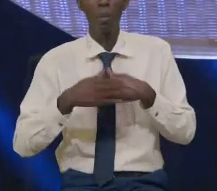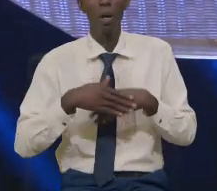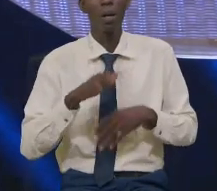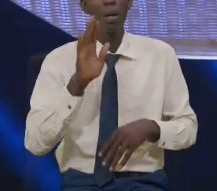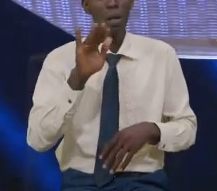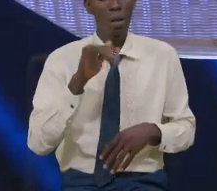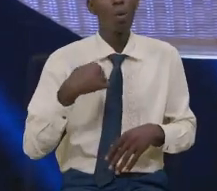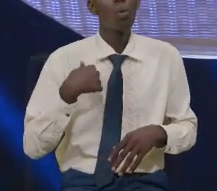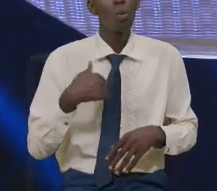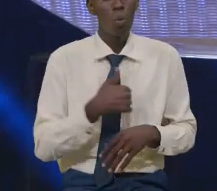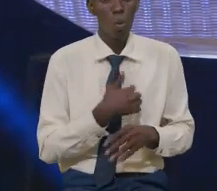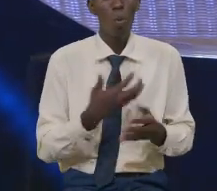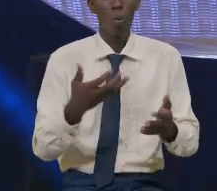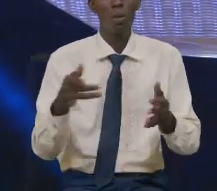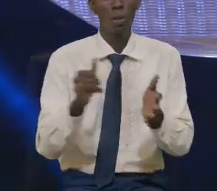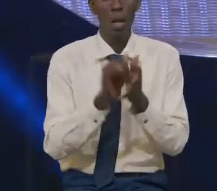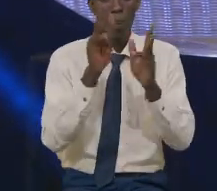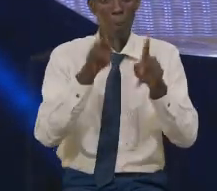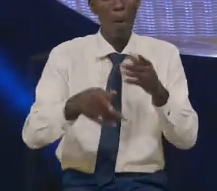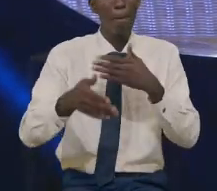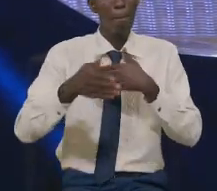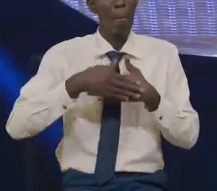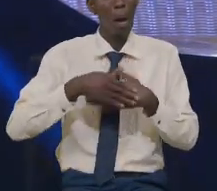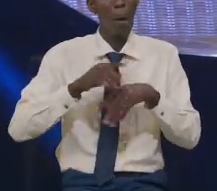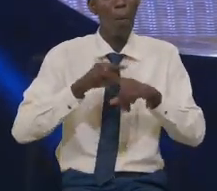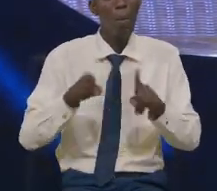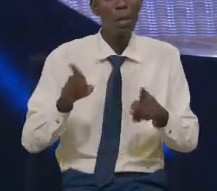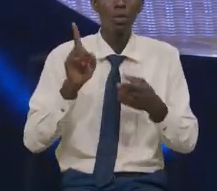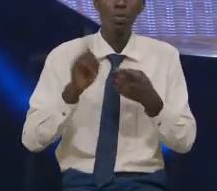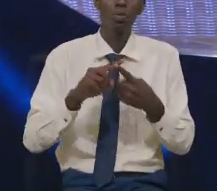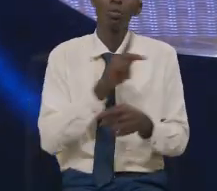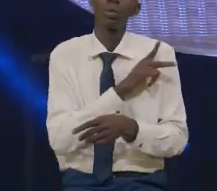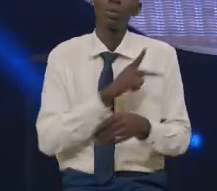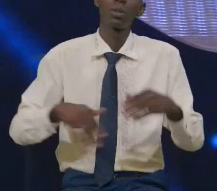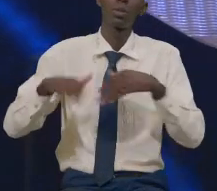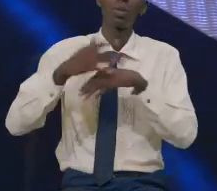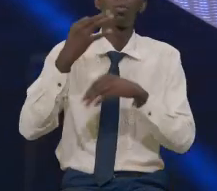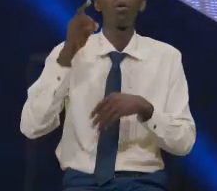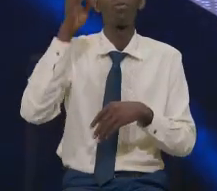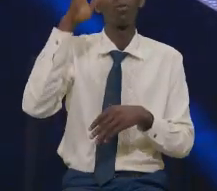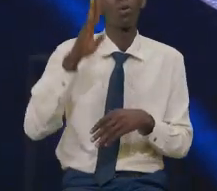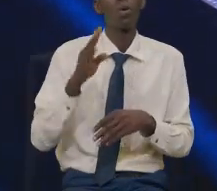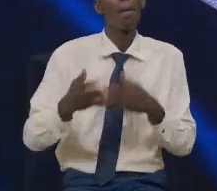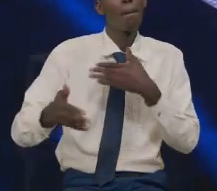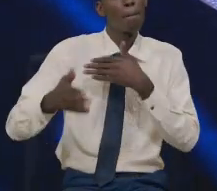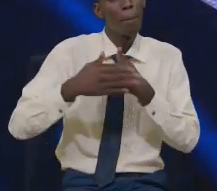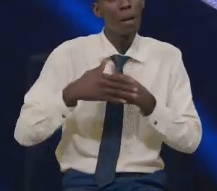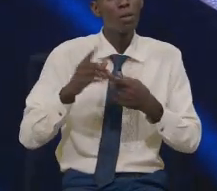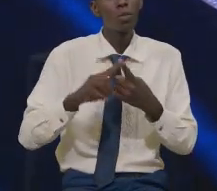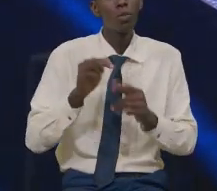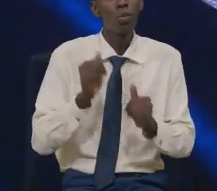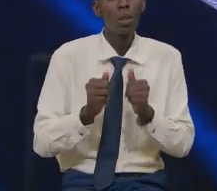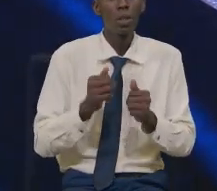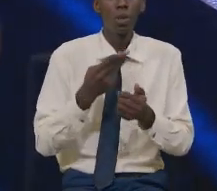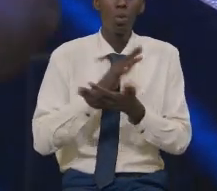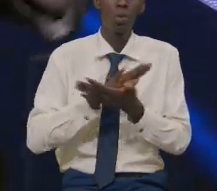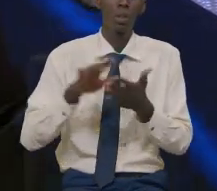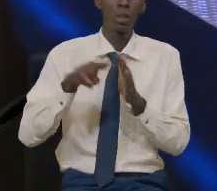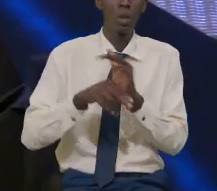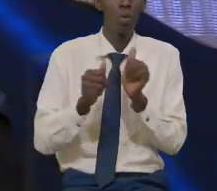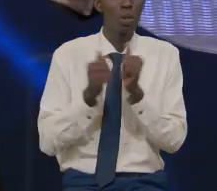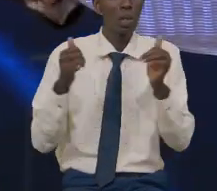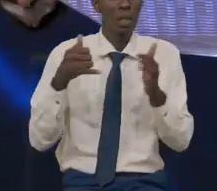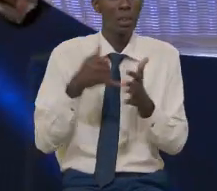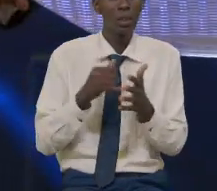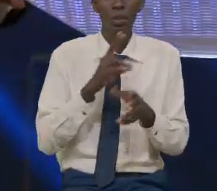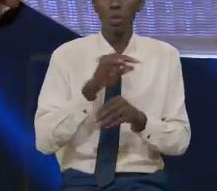We want him back into the kingdom of God. We want him back into that holiness without which no man shall see the